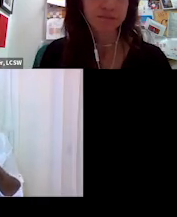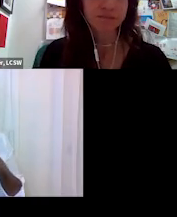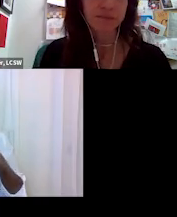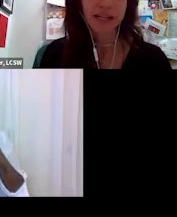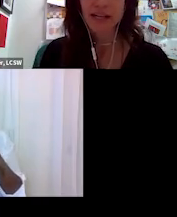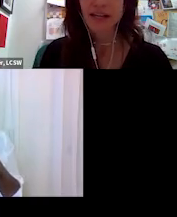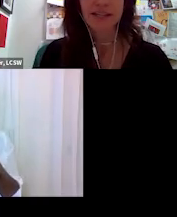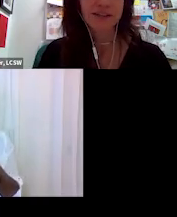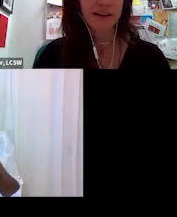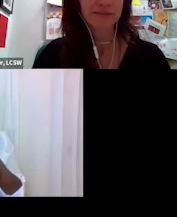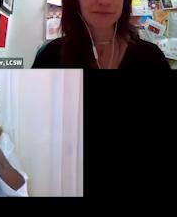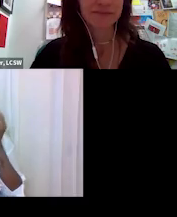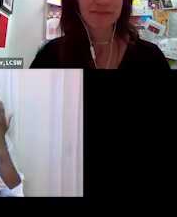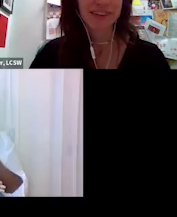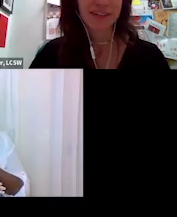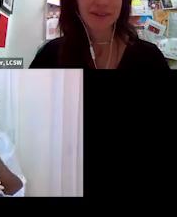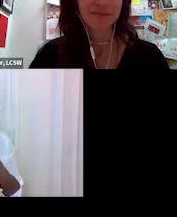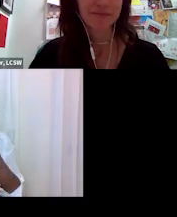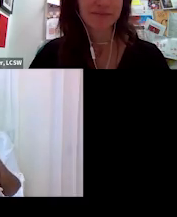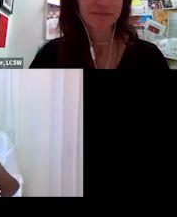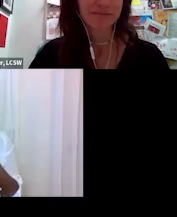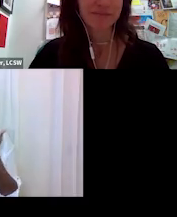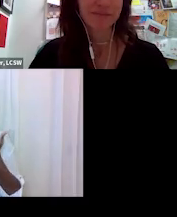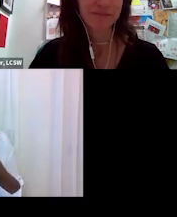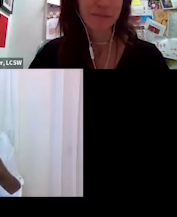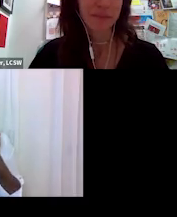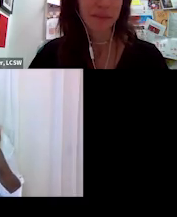future. And that's all I have. Thank